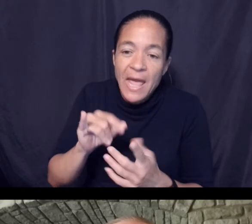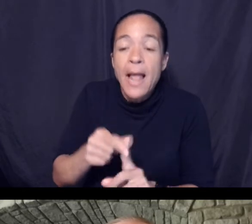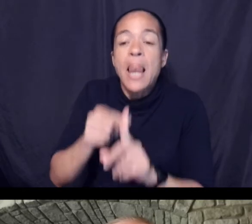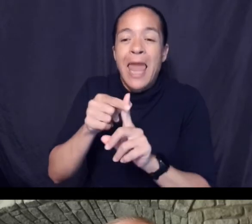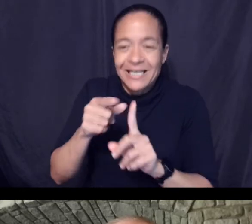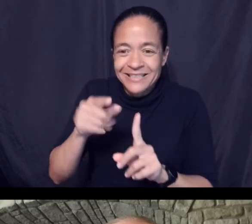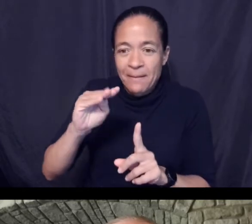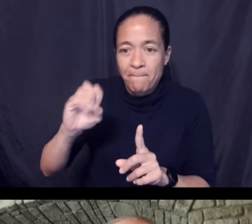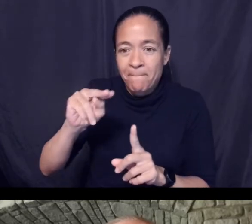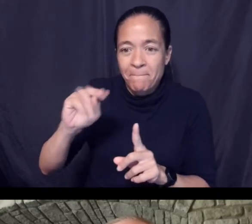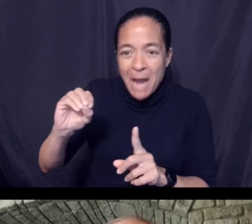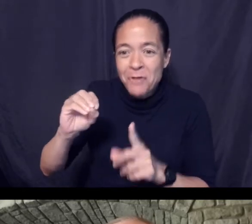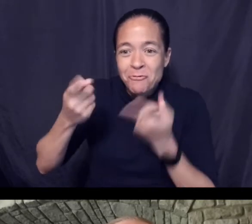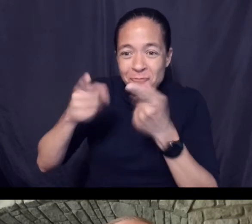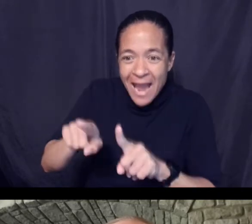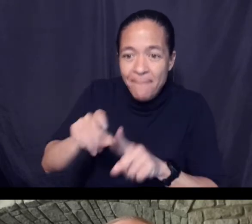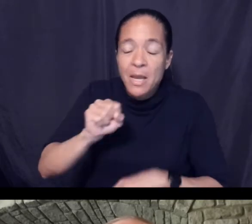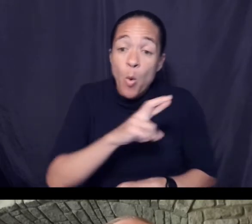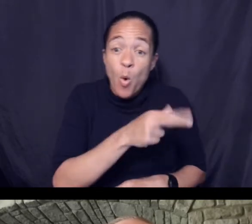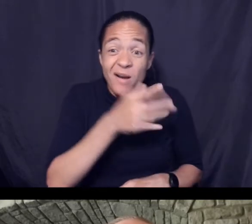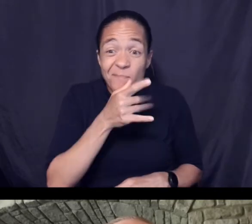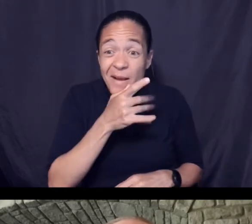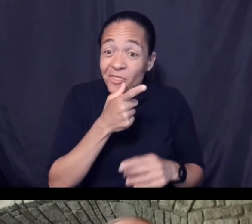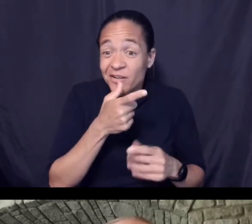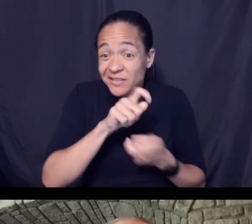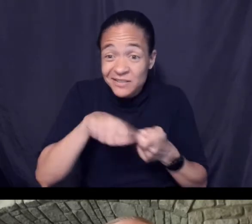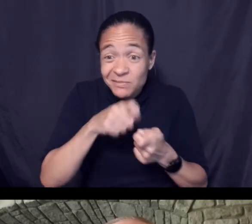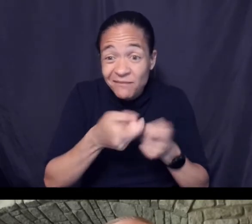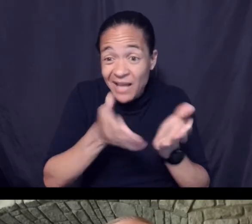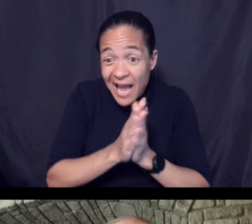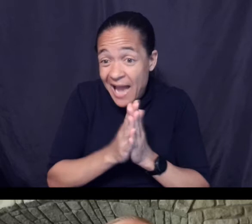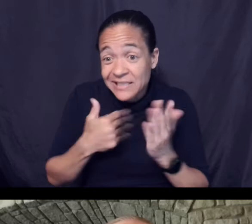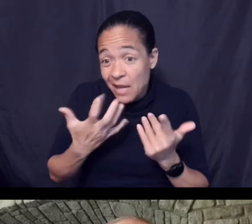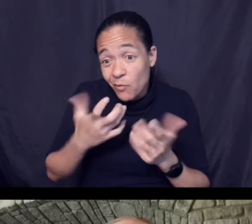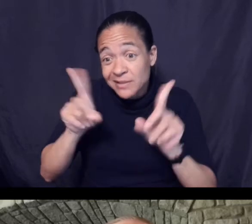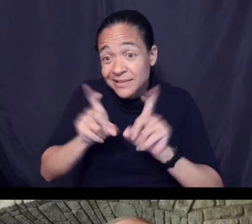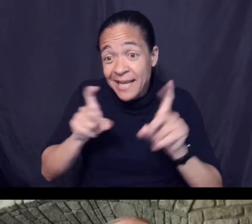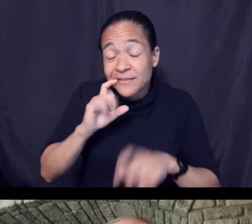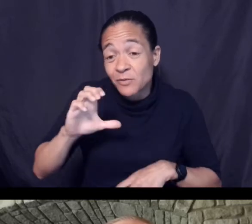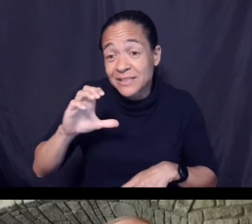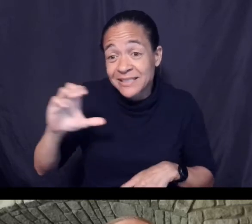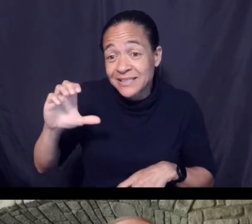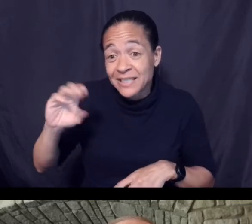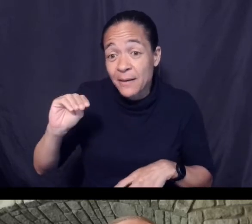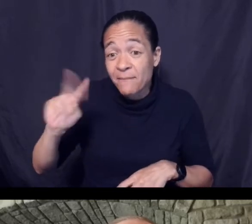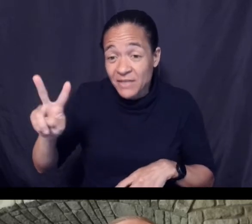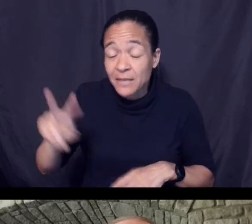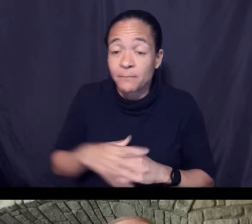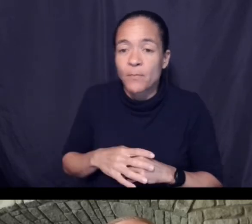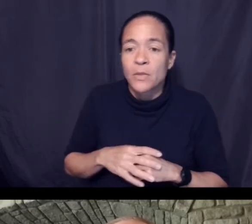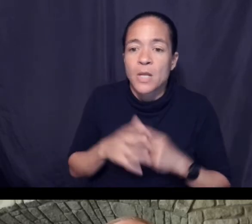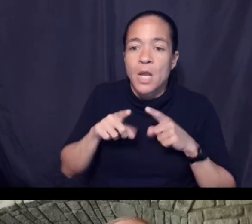illness, infectious mononucleosis, or if she specifically requests to be tested for CMV. And